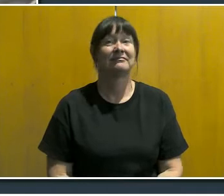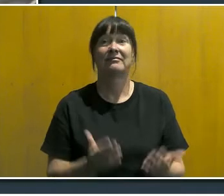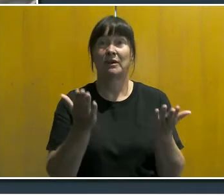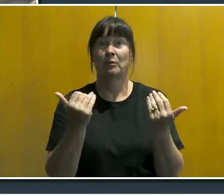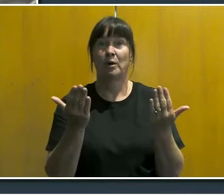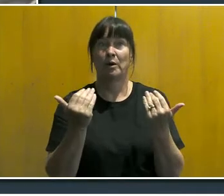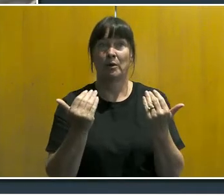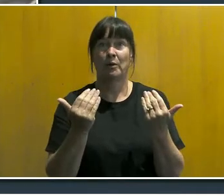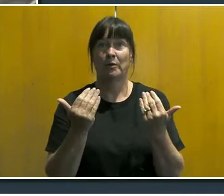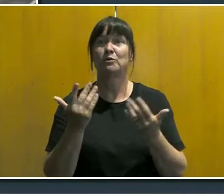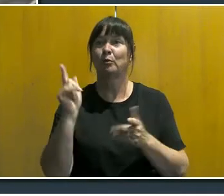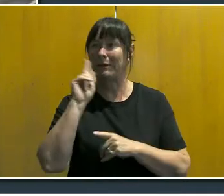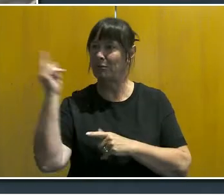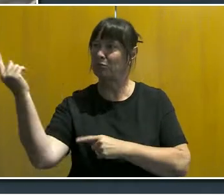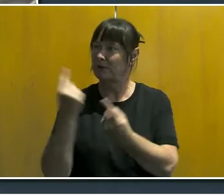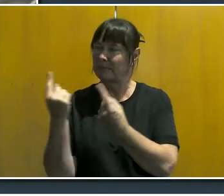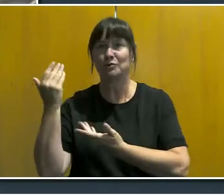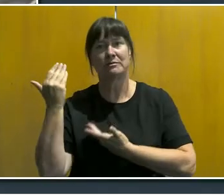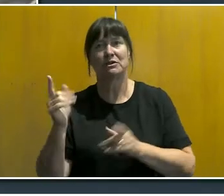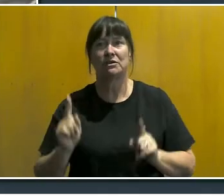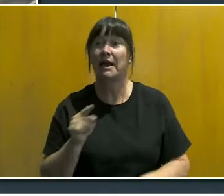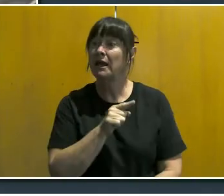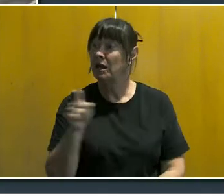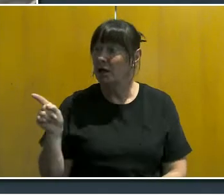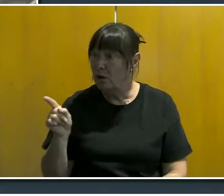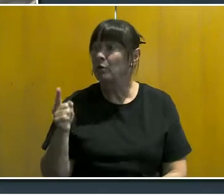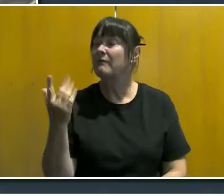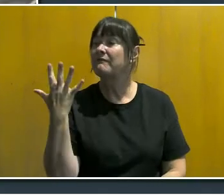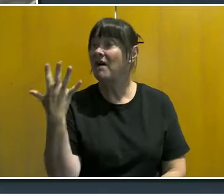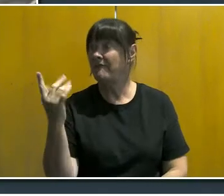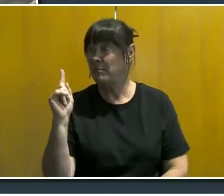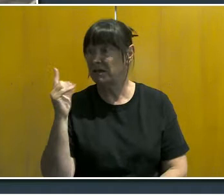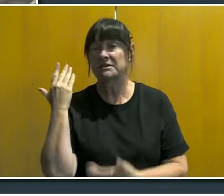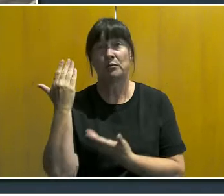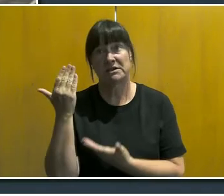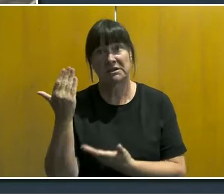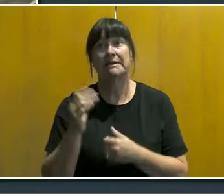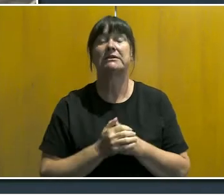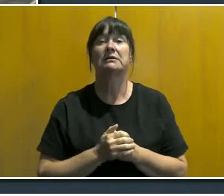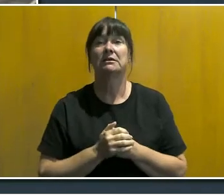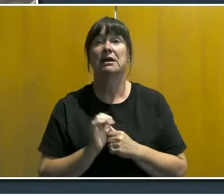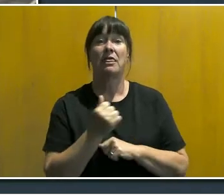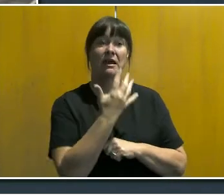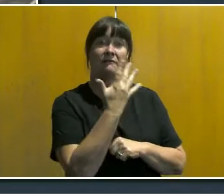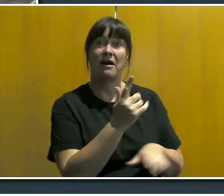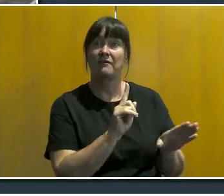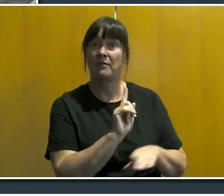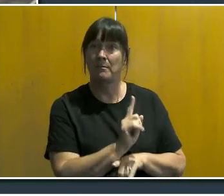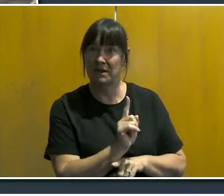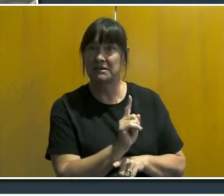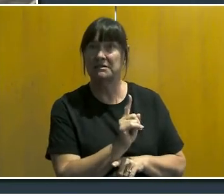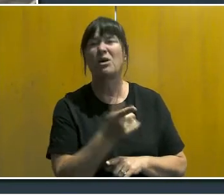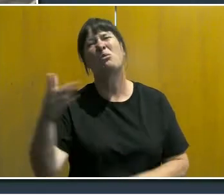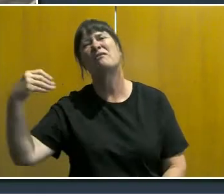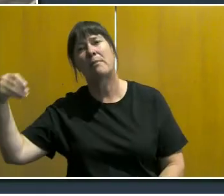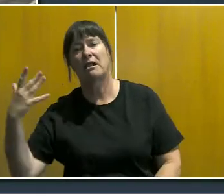Welcome to our submitters today. Just to let you know, you have 5 minutes to give your presentation, and then there's 5 minutes, a bell